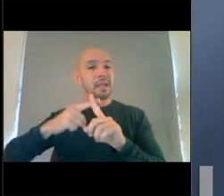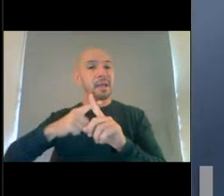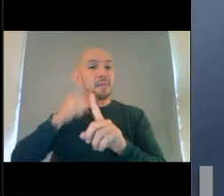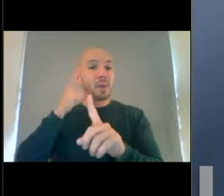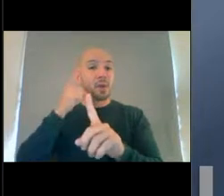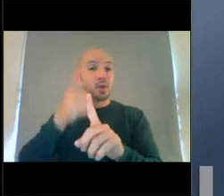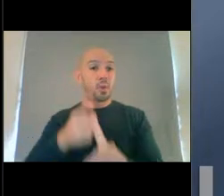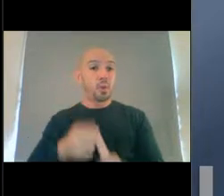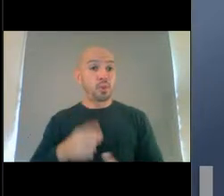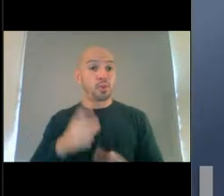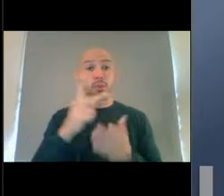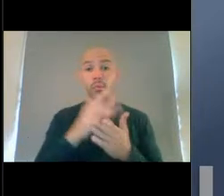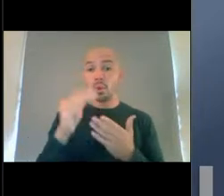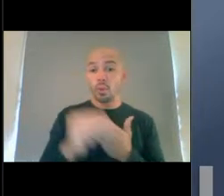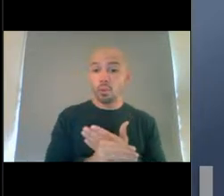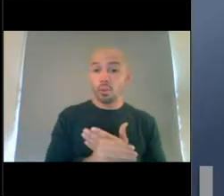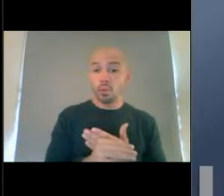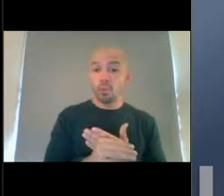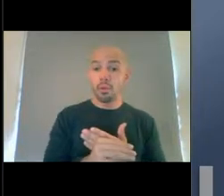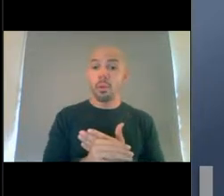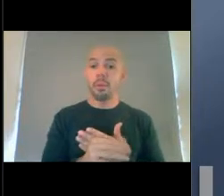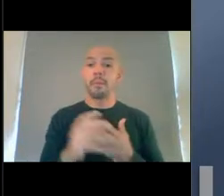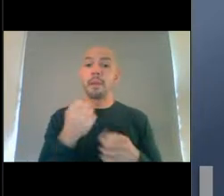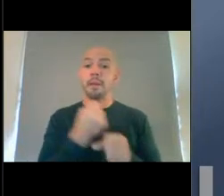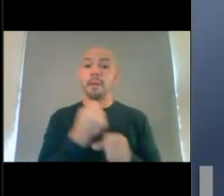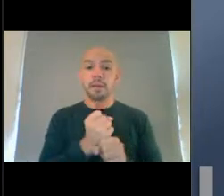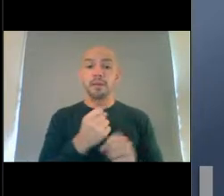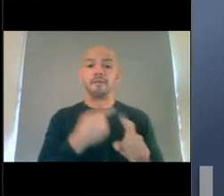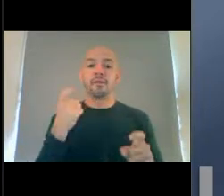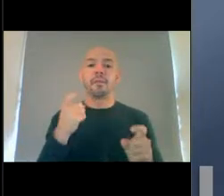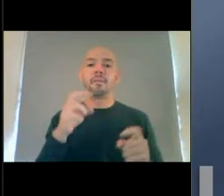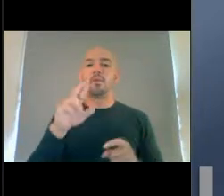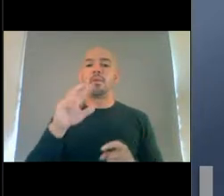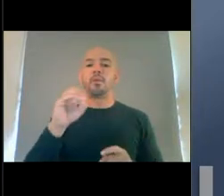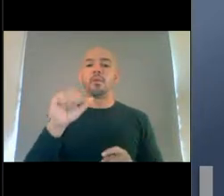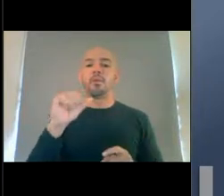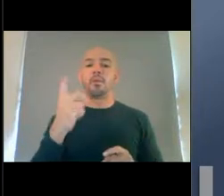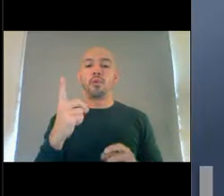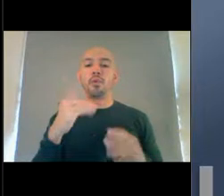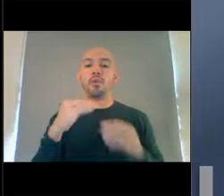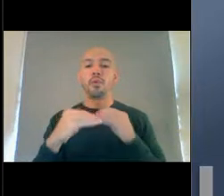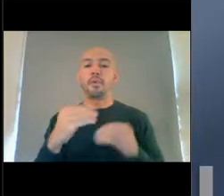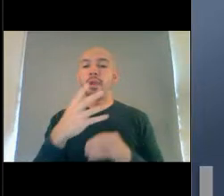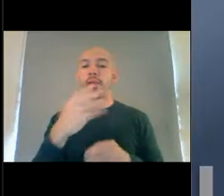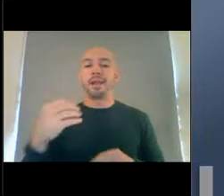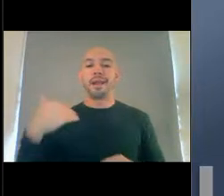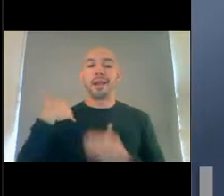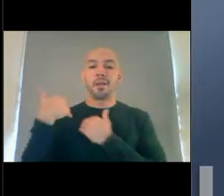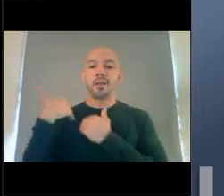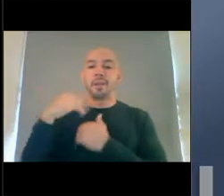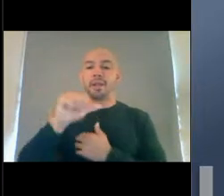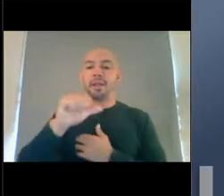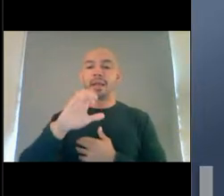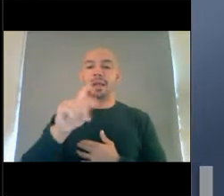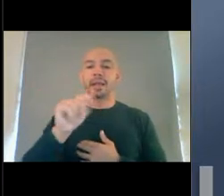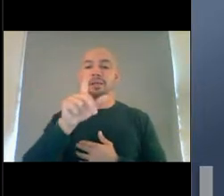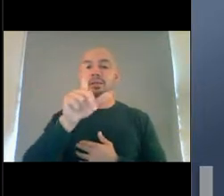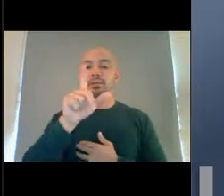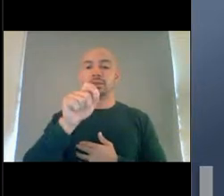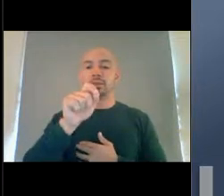was created by the road repair and accountability act of 2017 on senate bill one that supports the